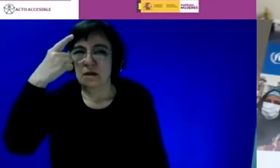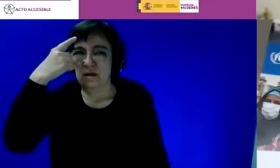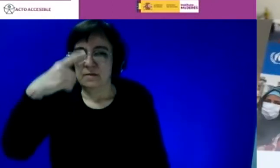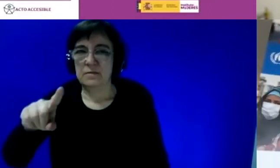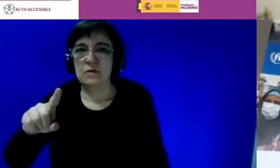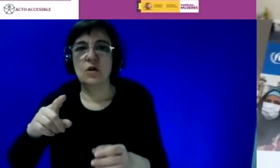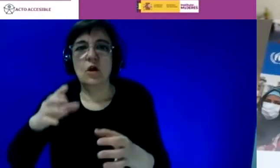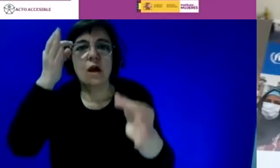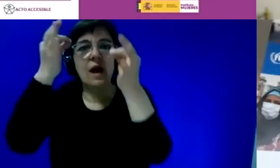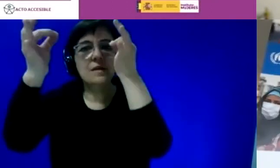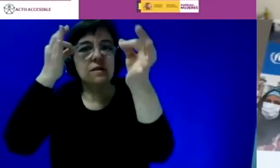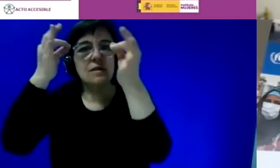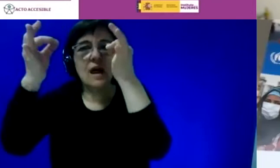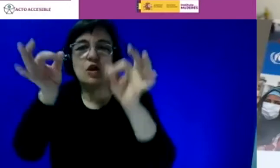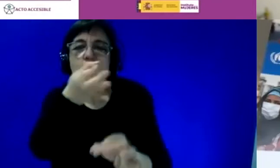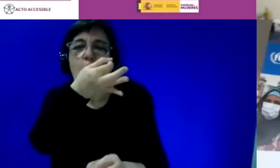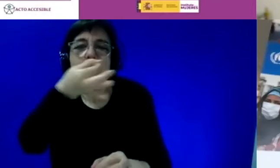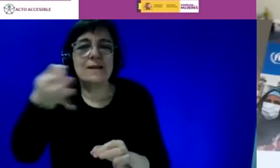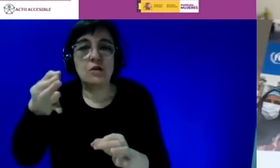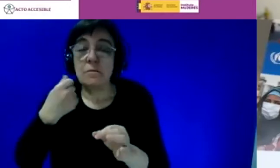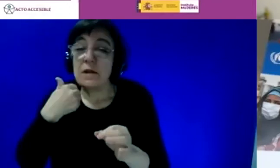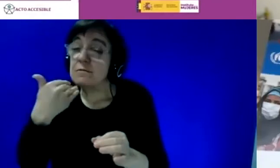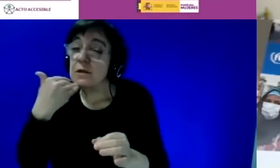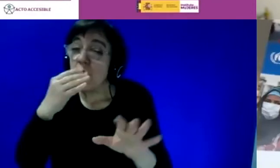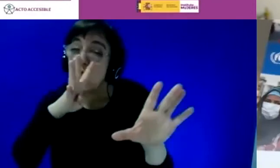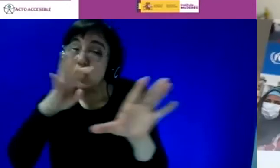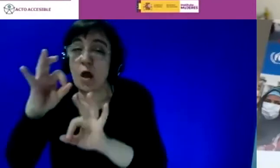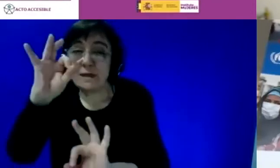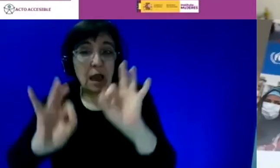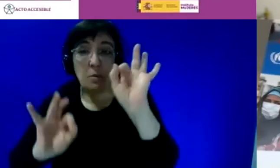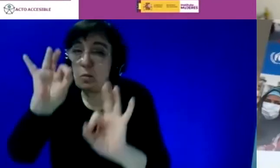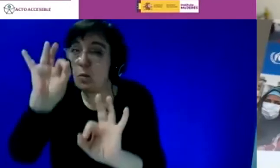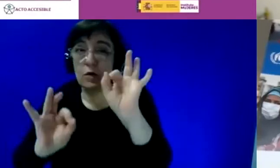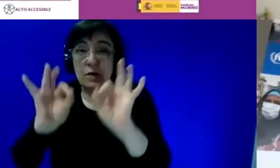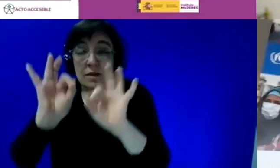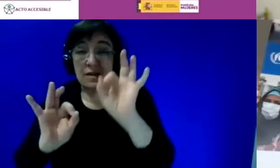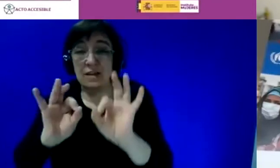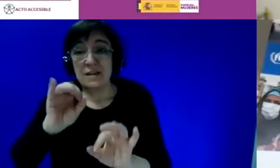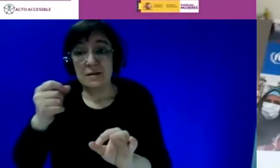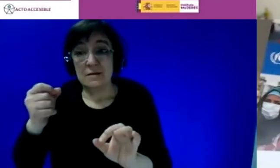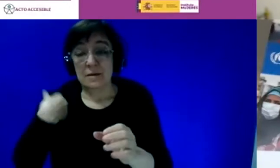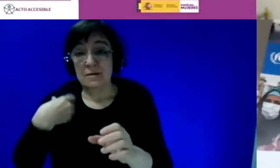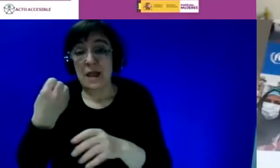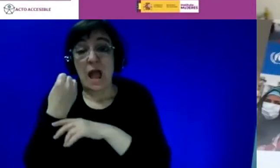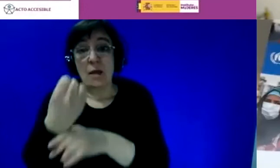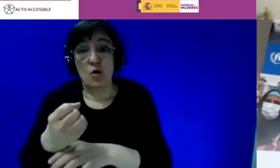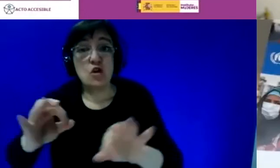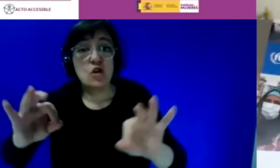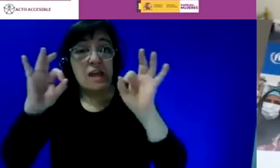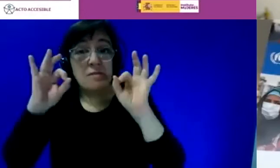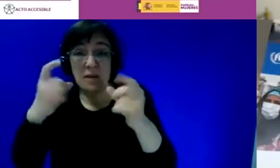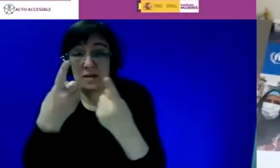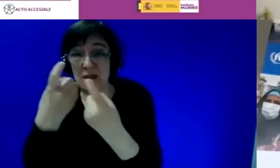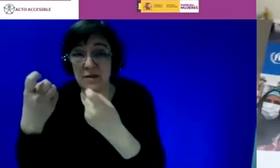that are currently receiving individualized protection support in the operation in Ukraine will be